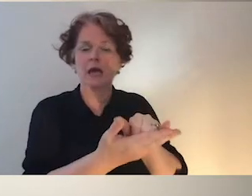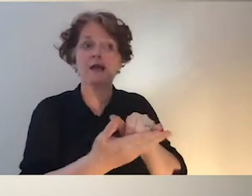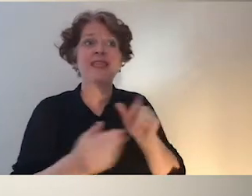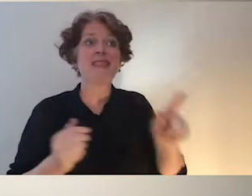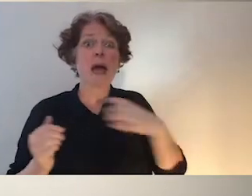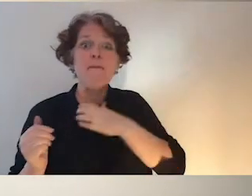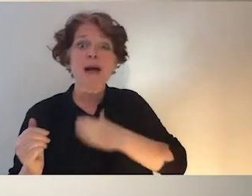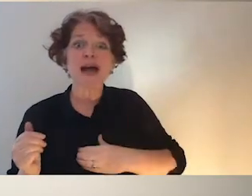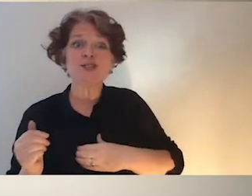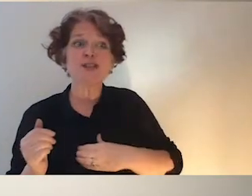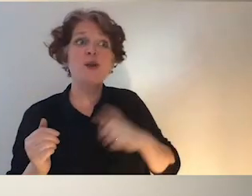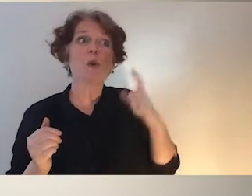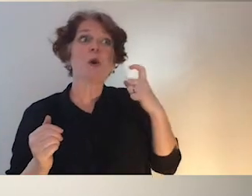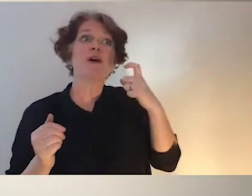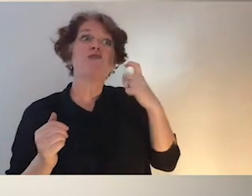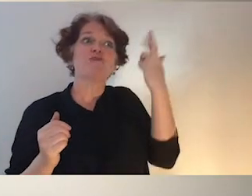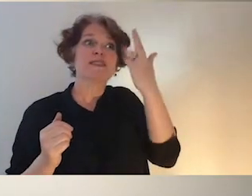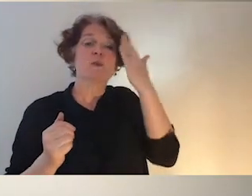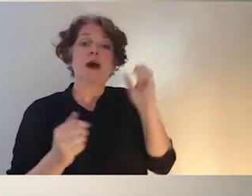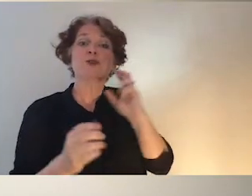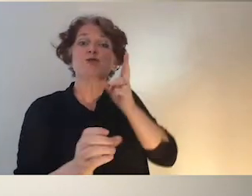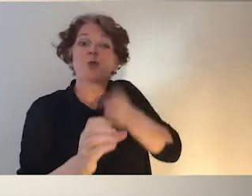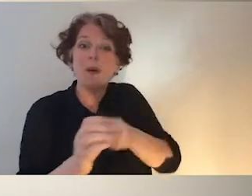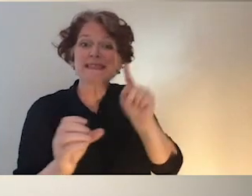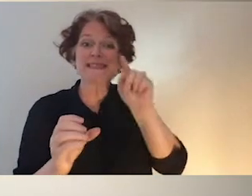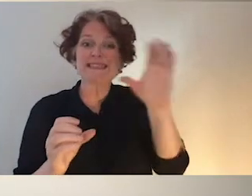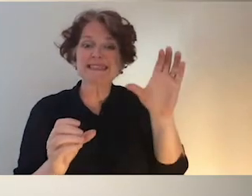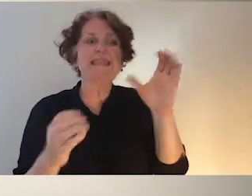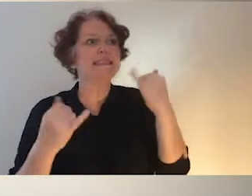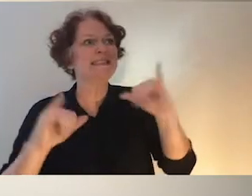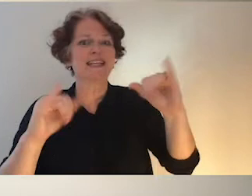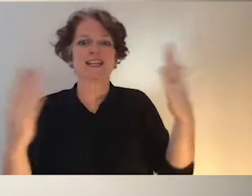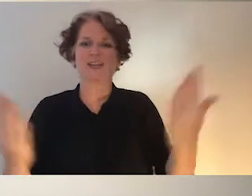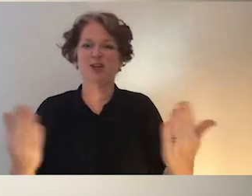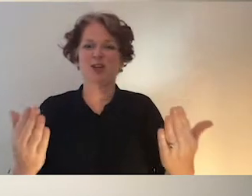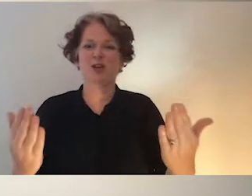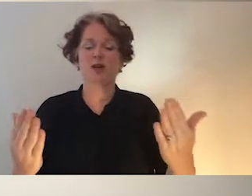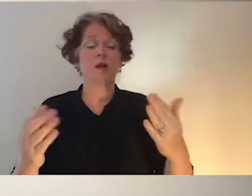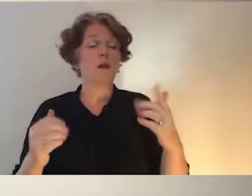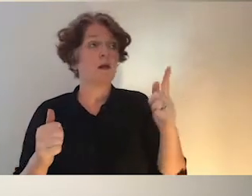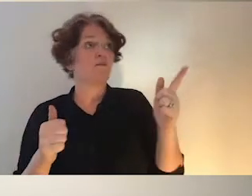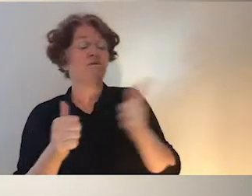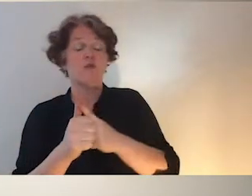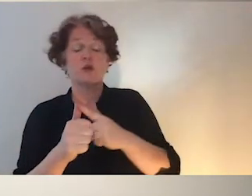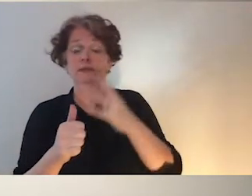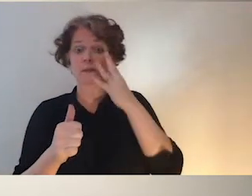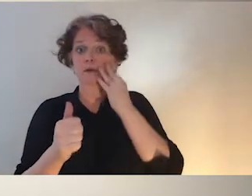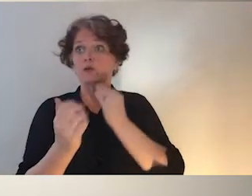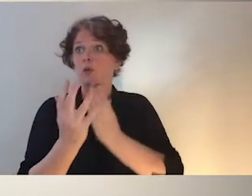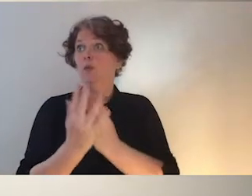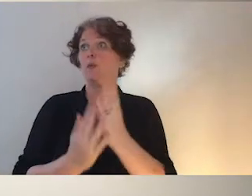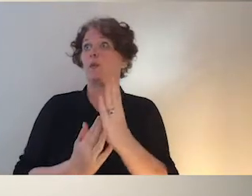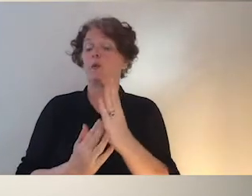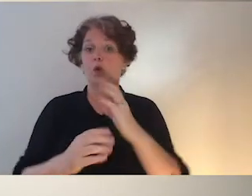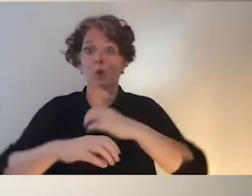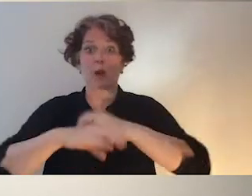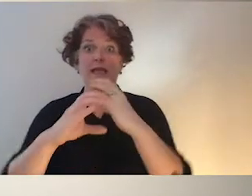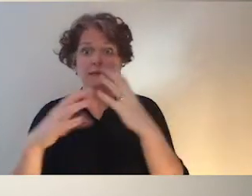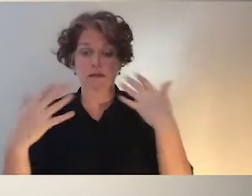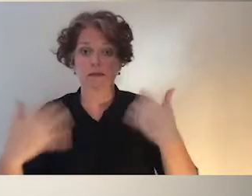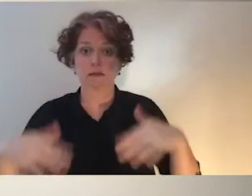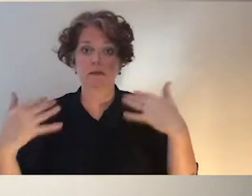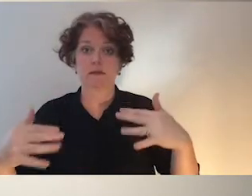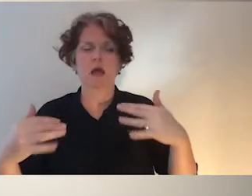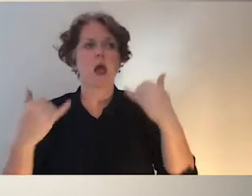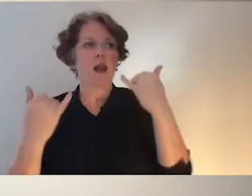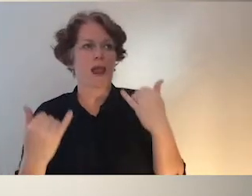us to TC is still with us today. Our firsthand experience of living through this crisis has redefined us. We are now marked